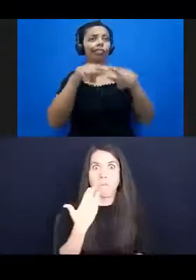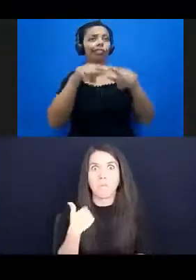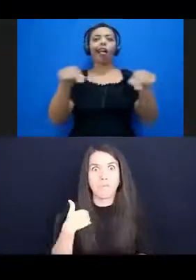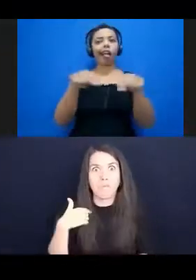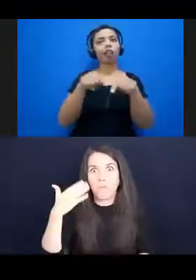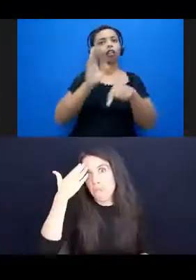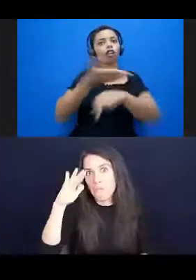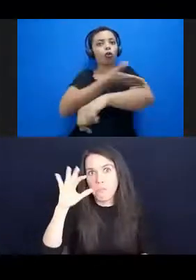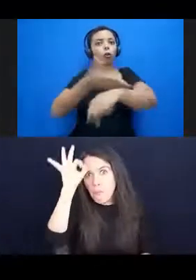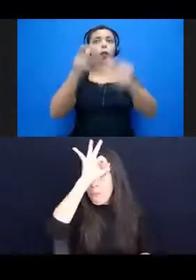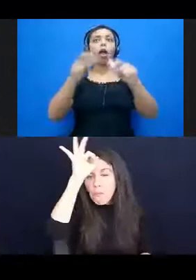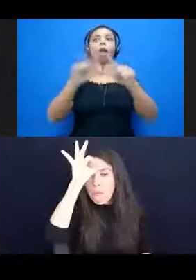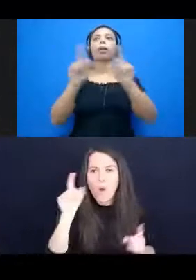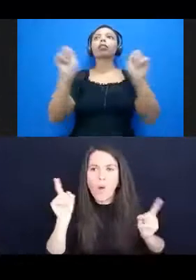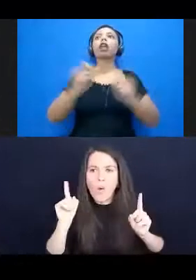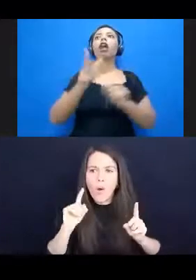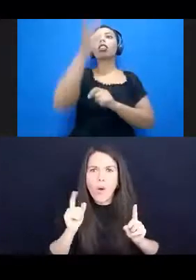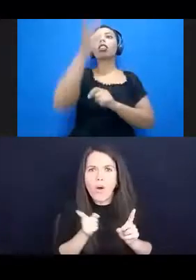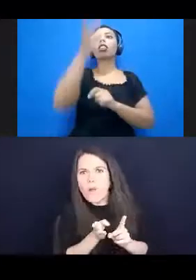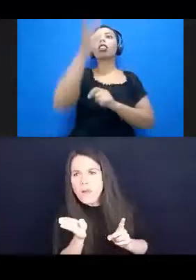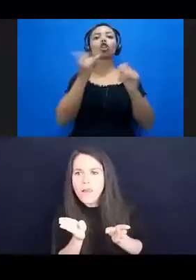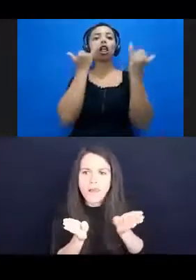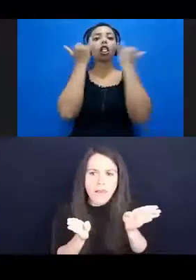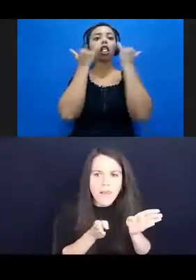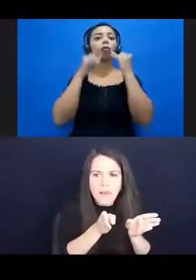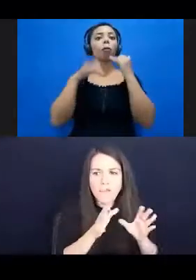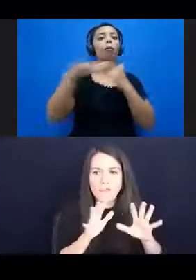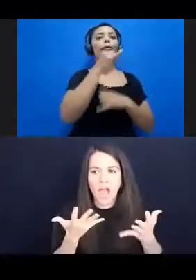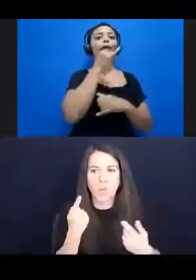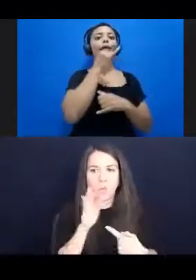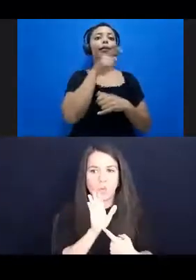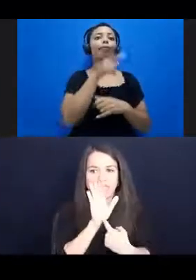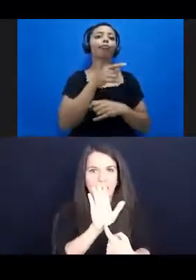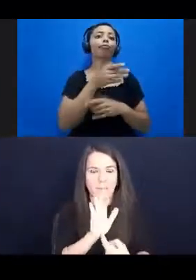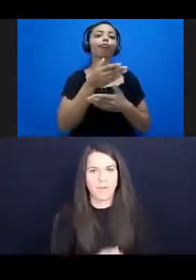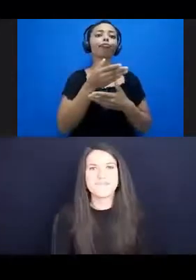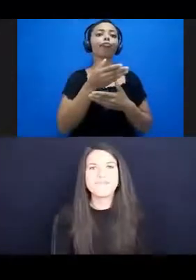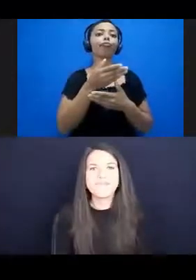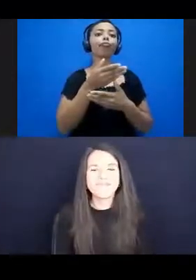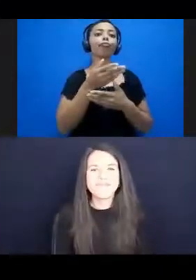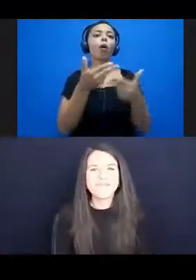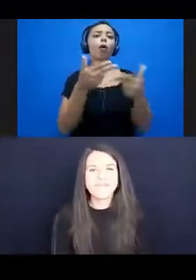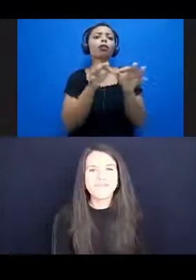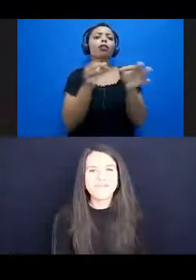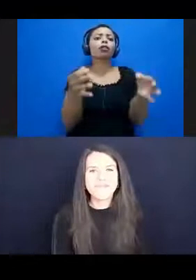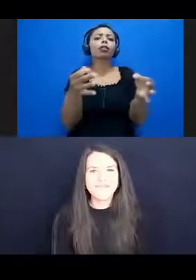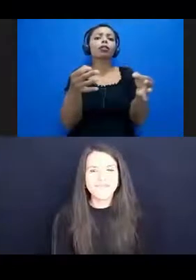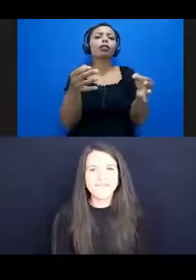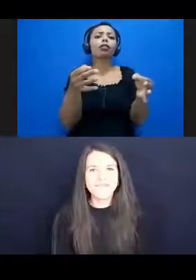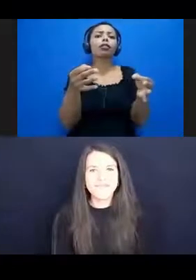about where you might need to go next, for example. But this is just one simple example that we've got to try and illustrate how we're